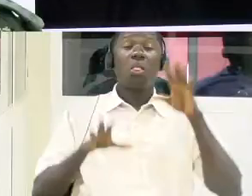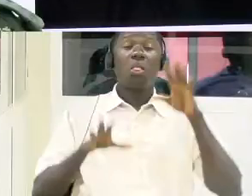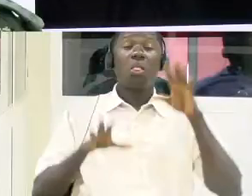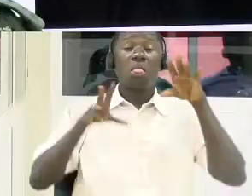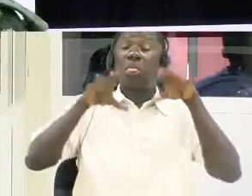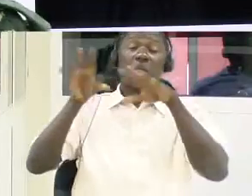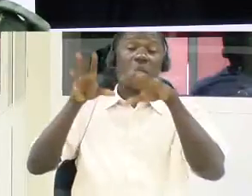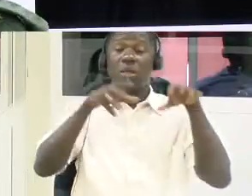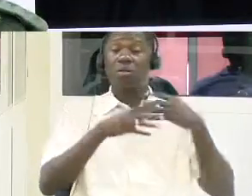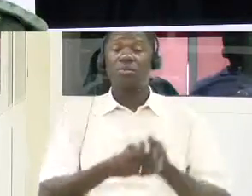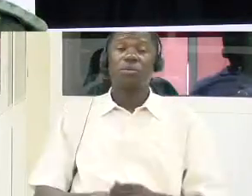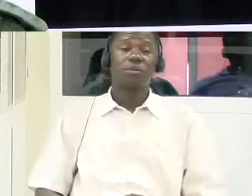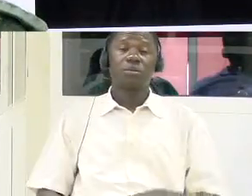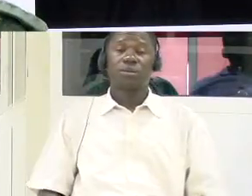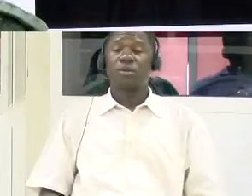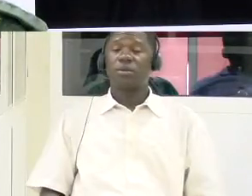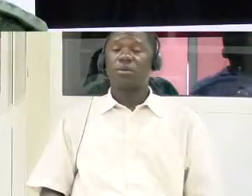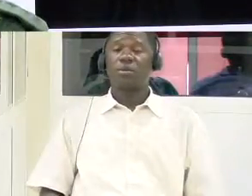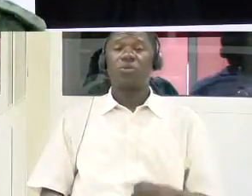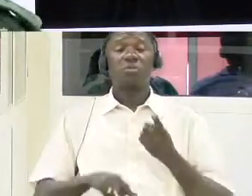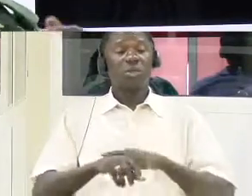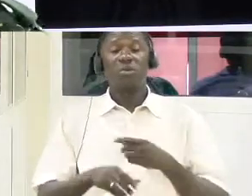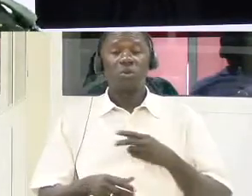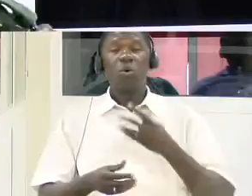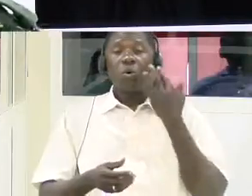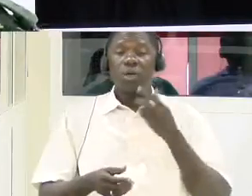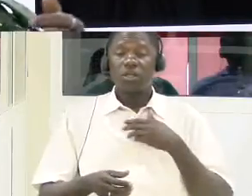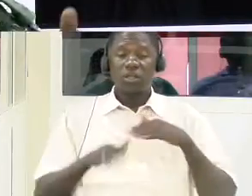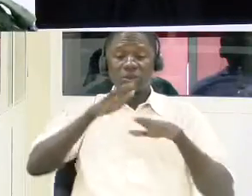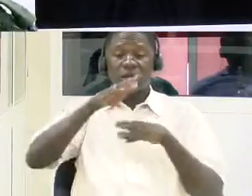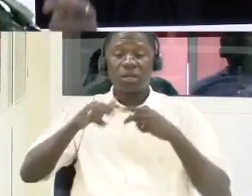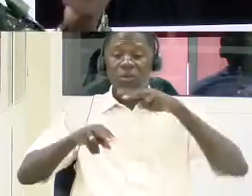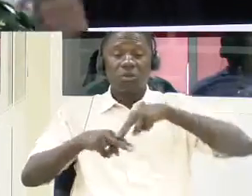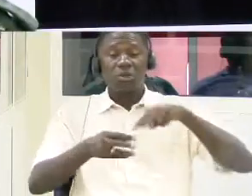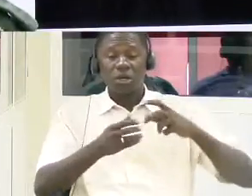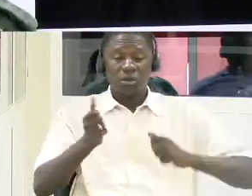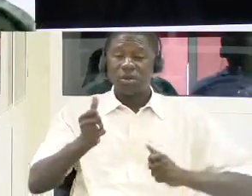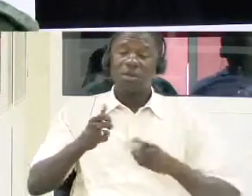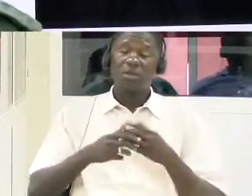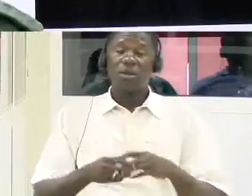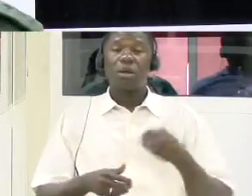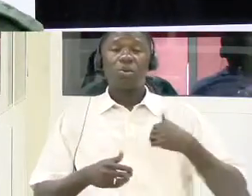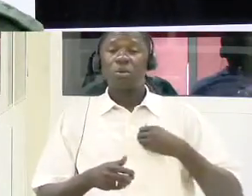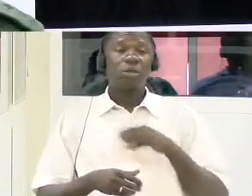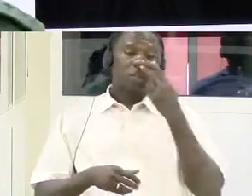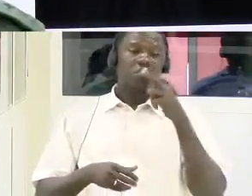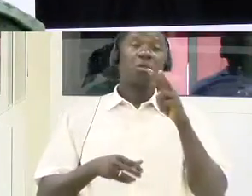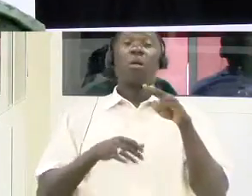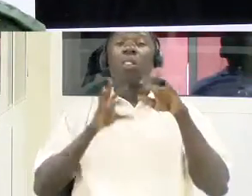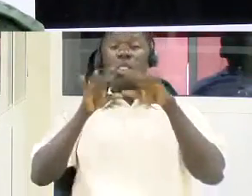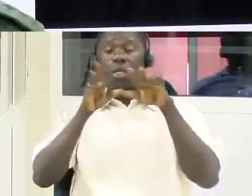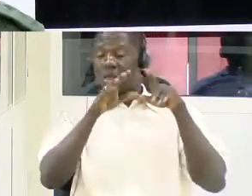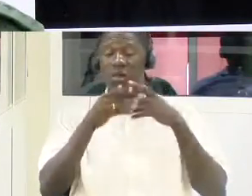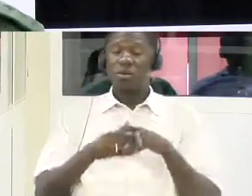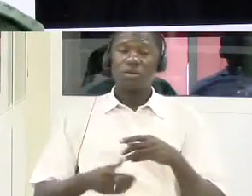And you know, the soldier, when he is not experienced, there is possibility of temptation and he can use his weapon. So when I